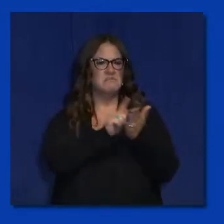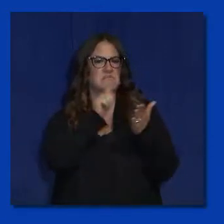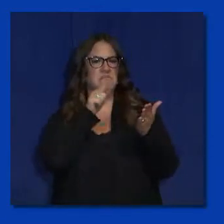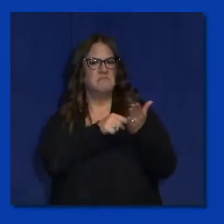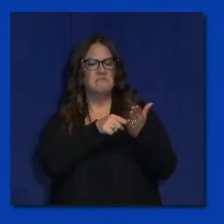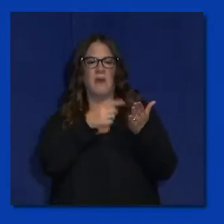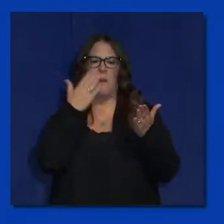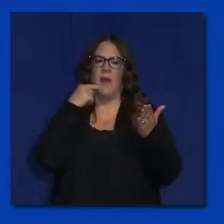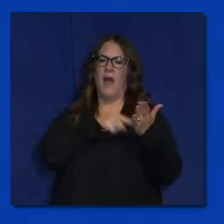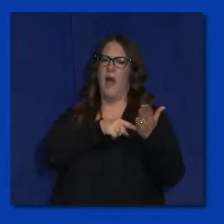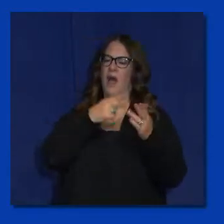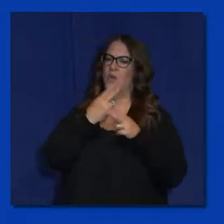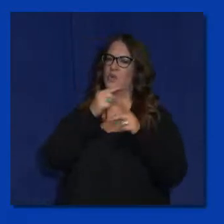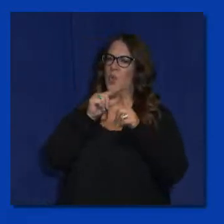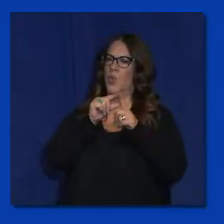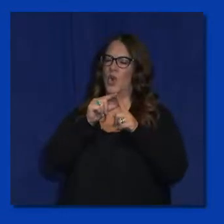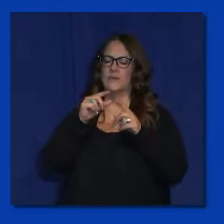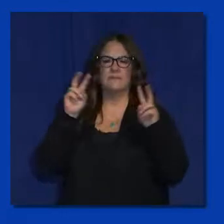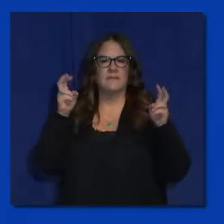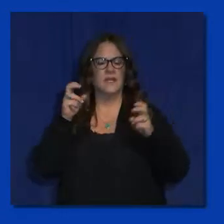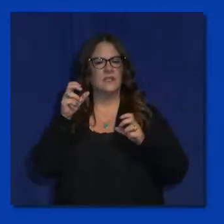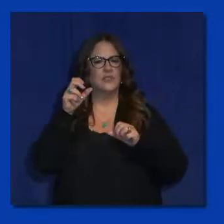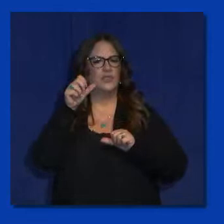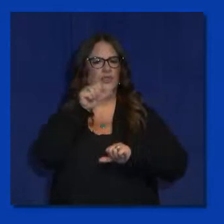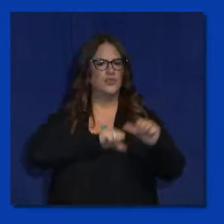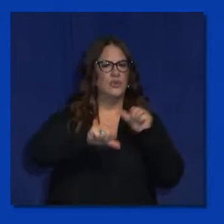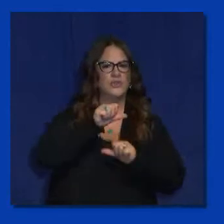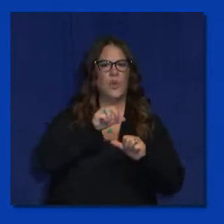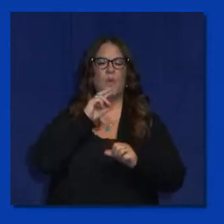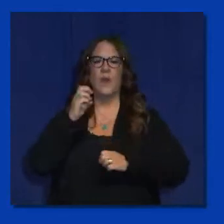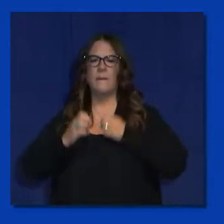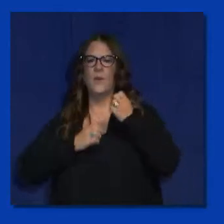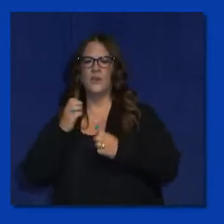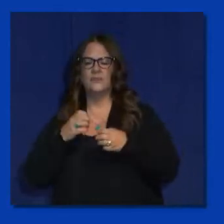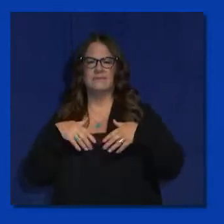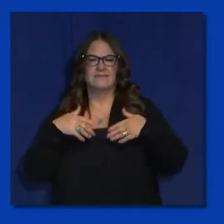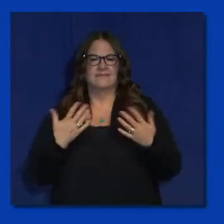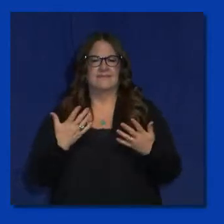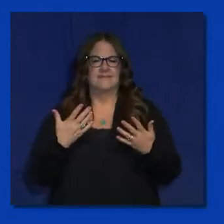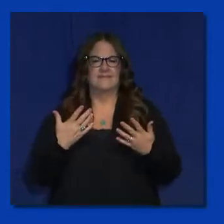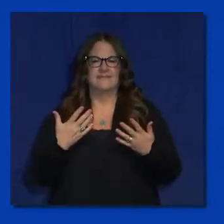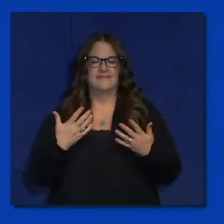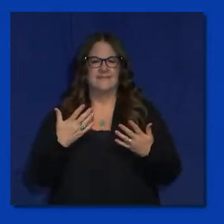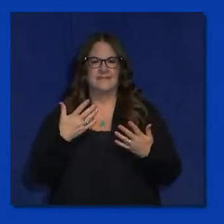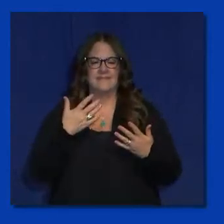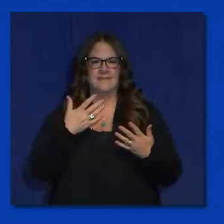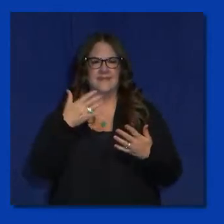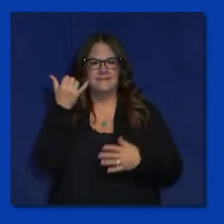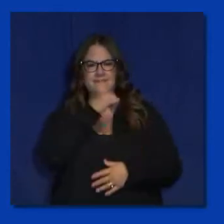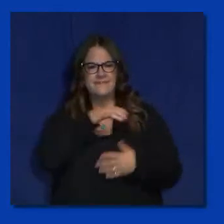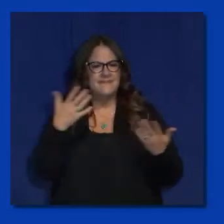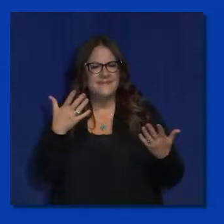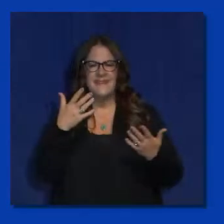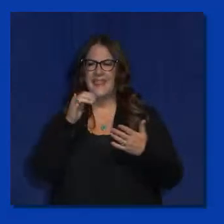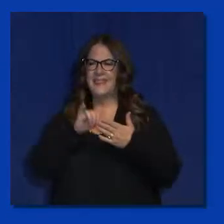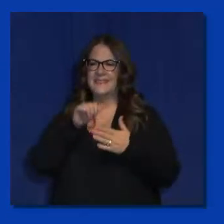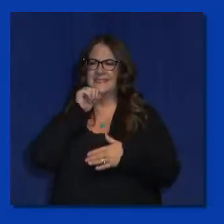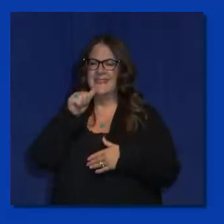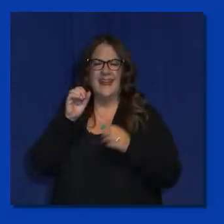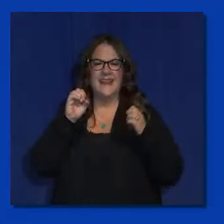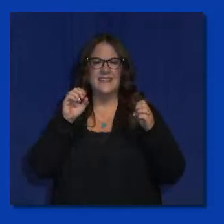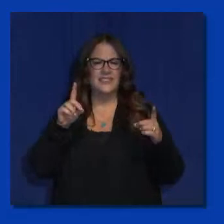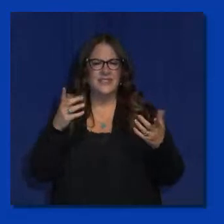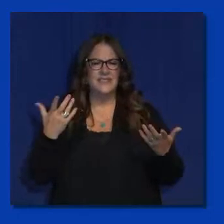because they use the word social or emotional. I mean, it's comedic, and that's what all the time and attention goes to. That's not